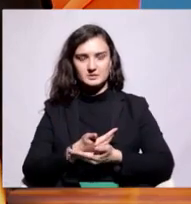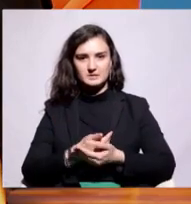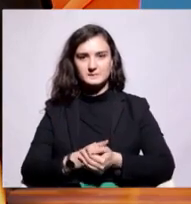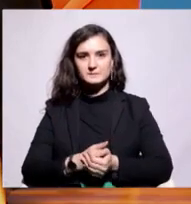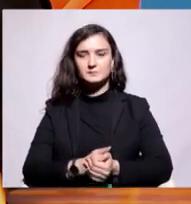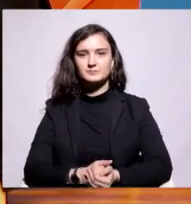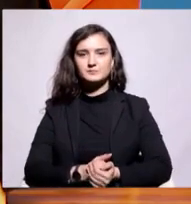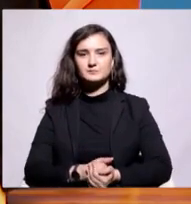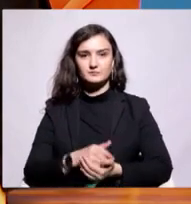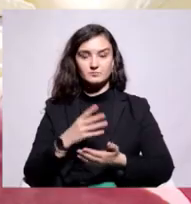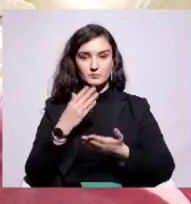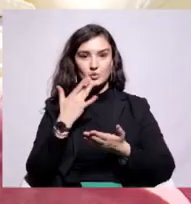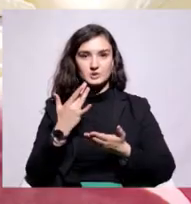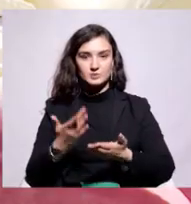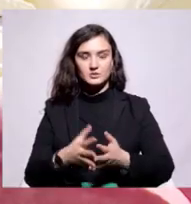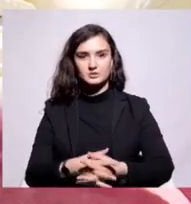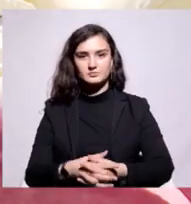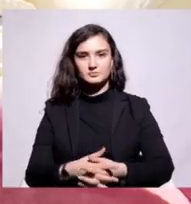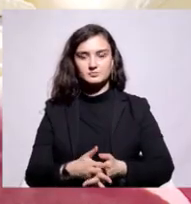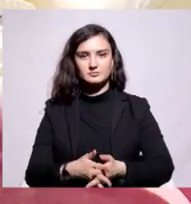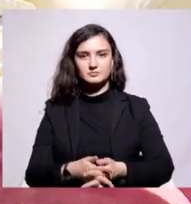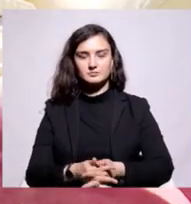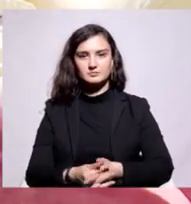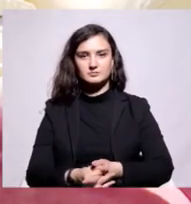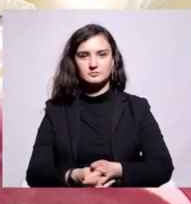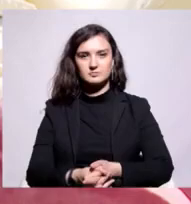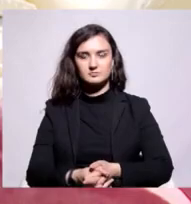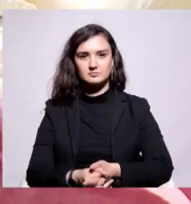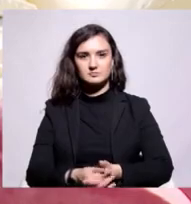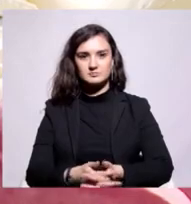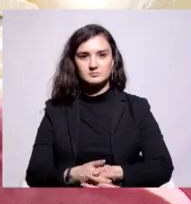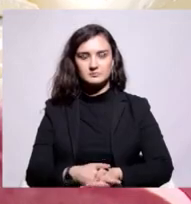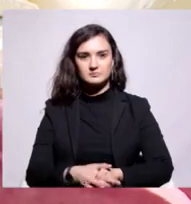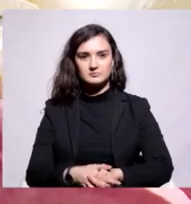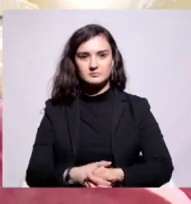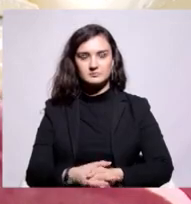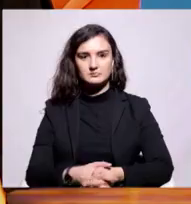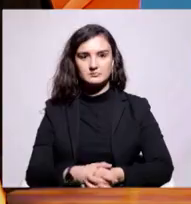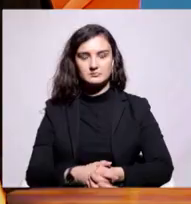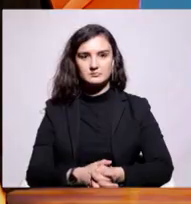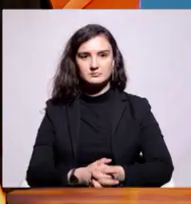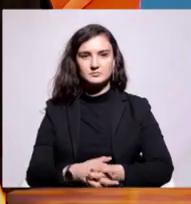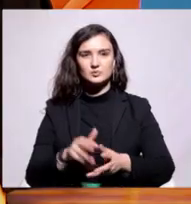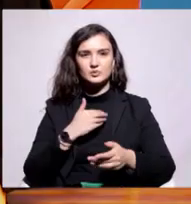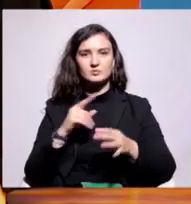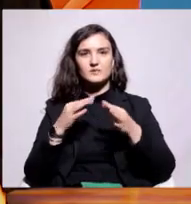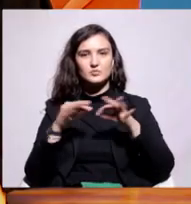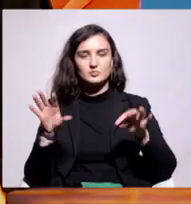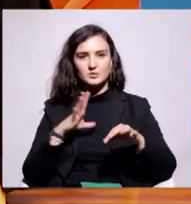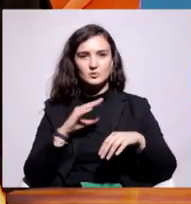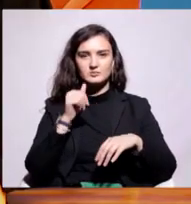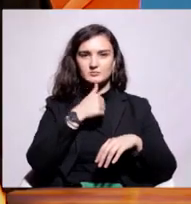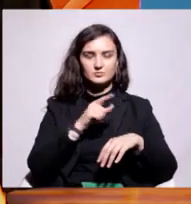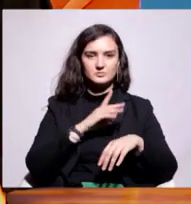unburdened by politics. What it comes down to, it seems, is that Rip just wants to be free to be